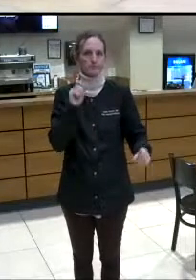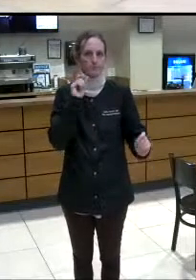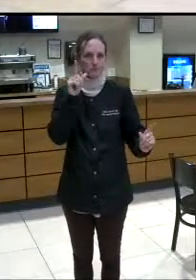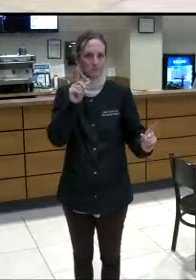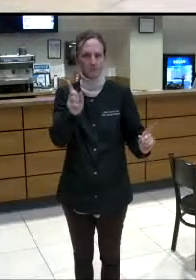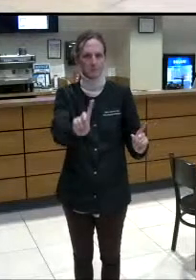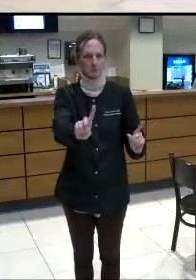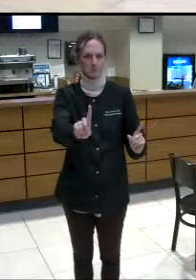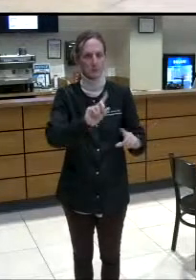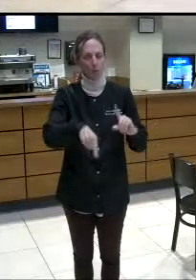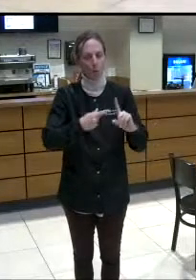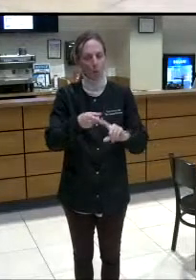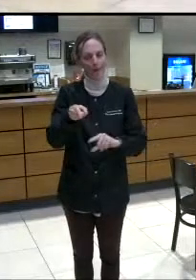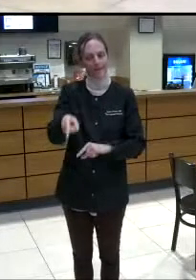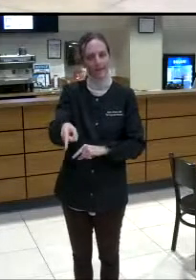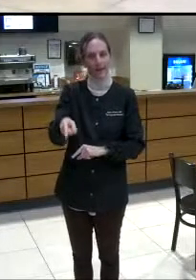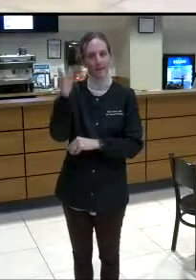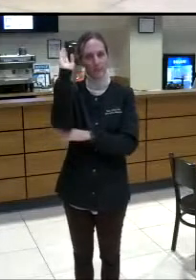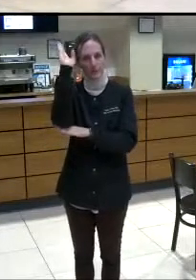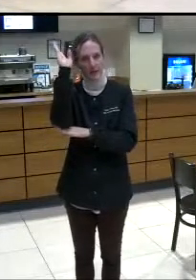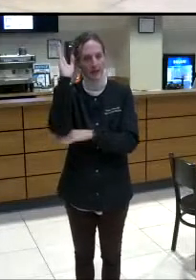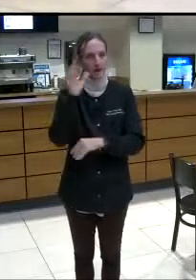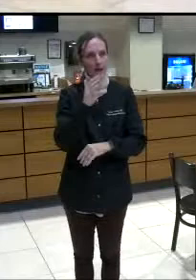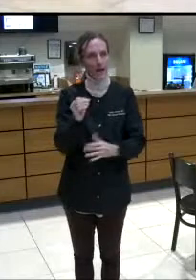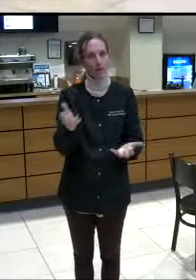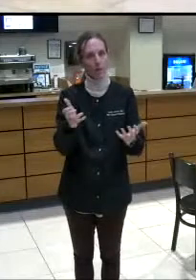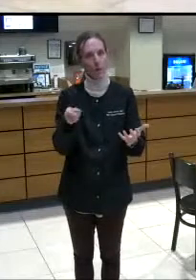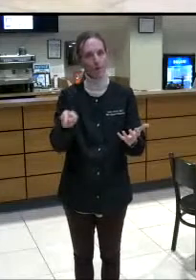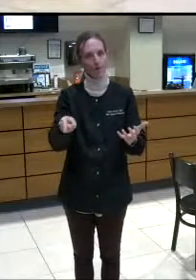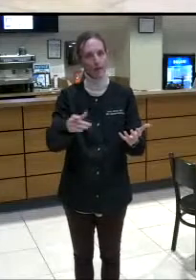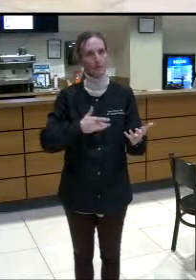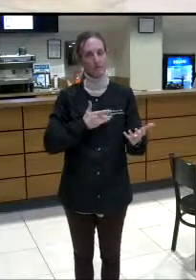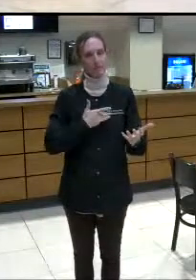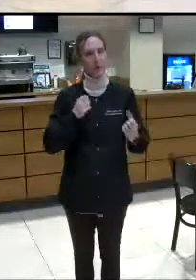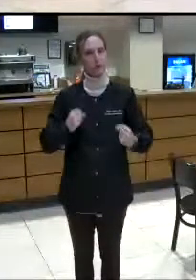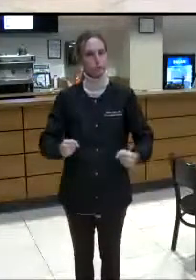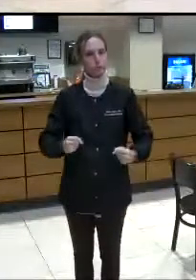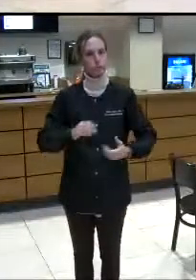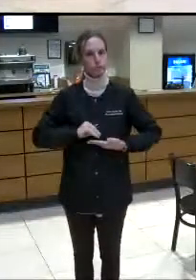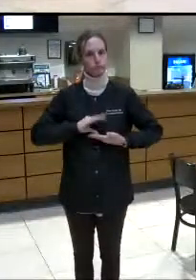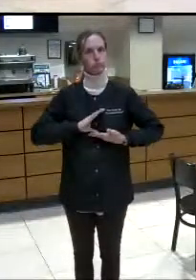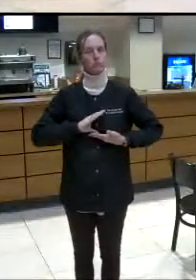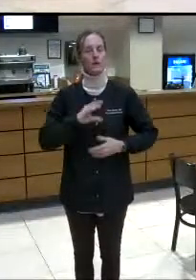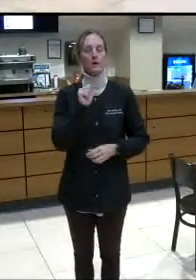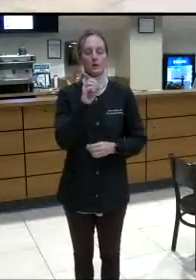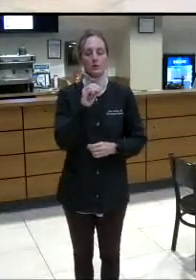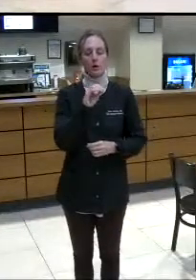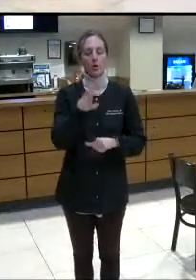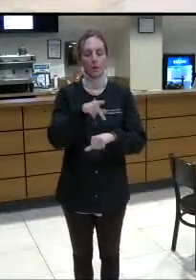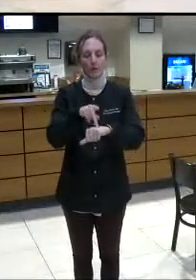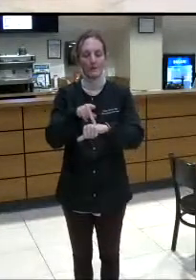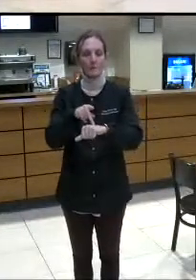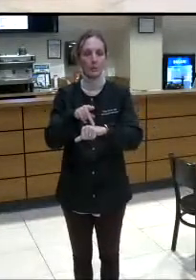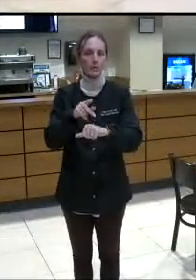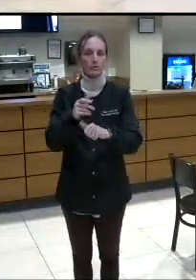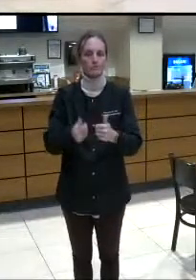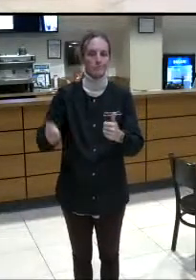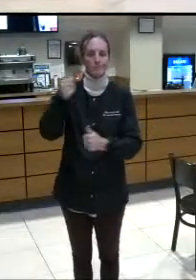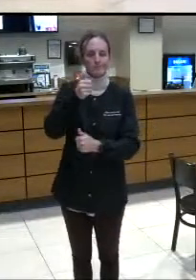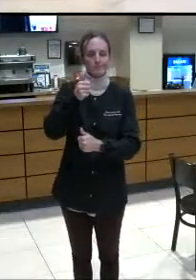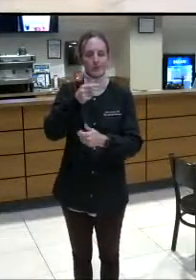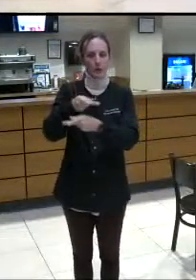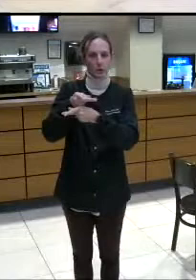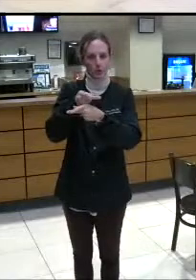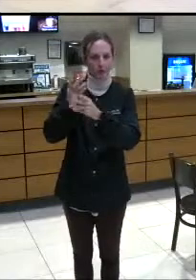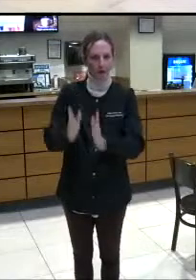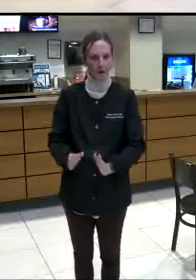very confident about the things that they are presenting. And so the principal supervisor will say, we notice